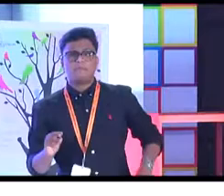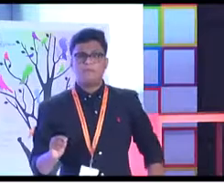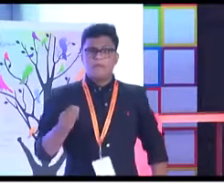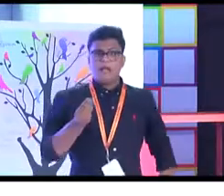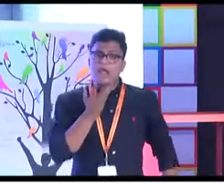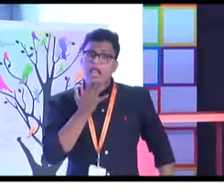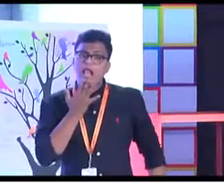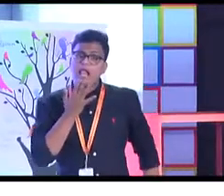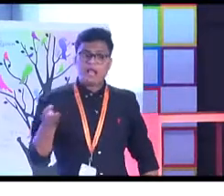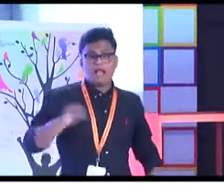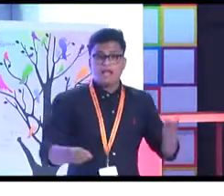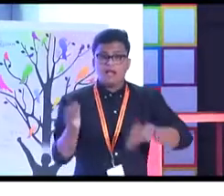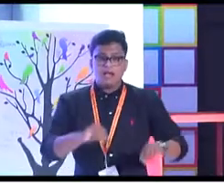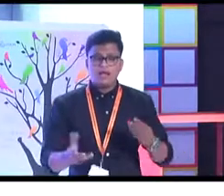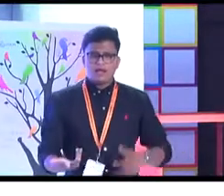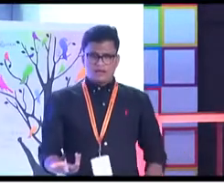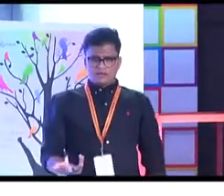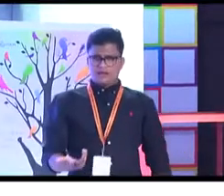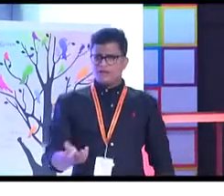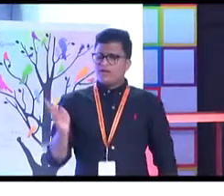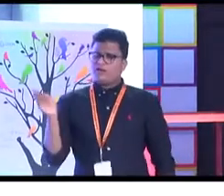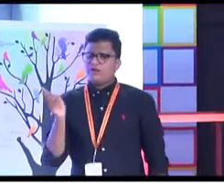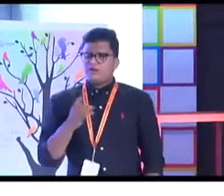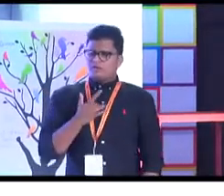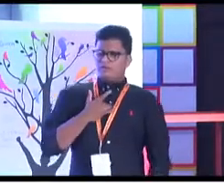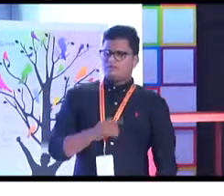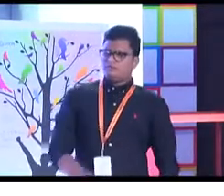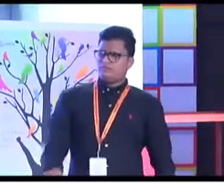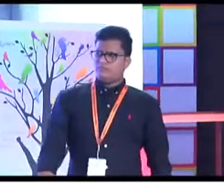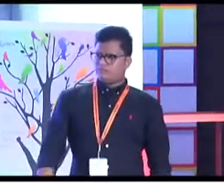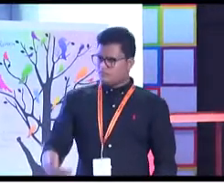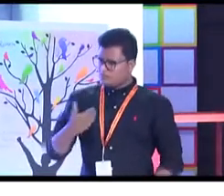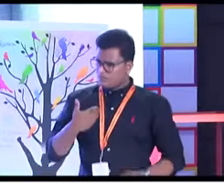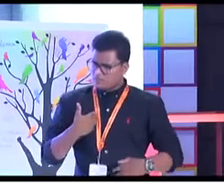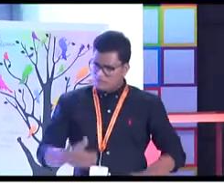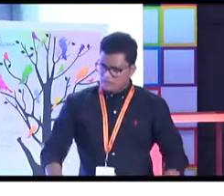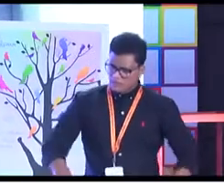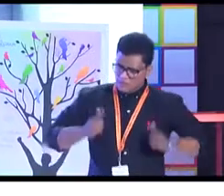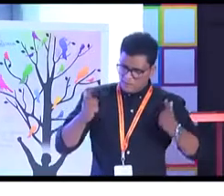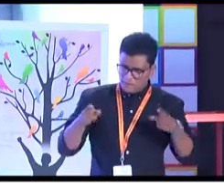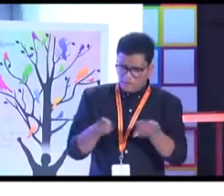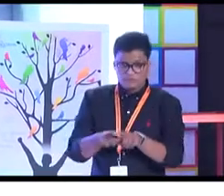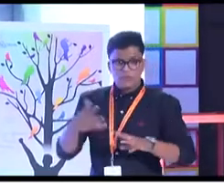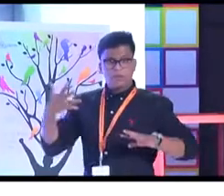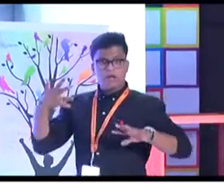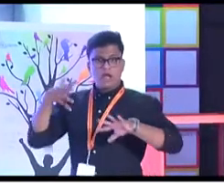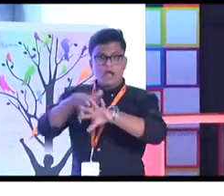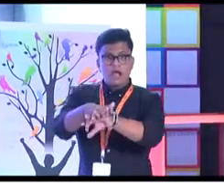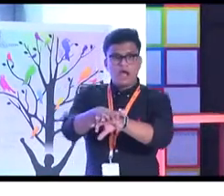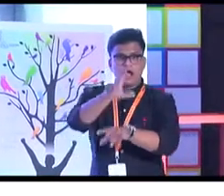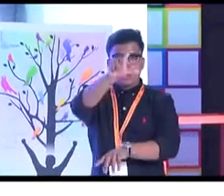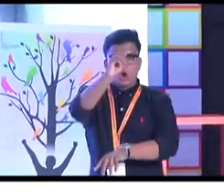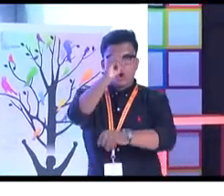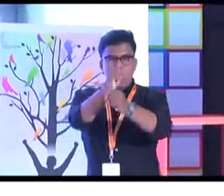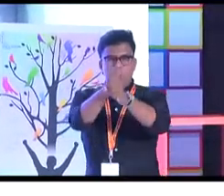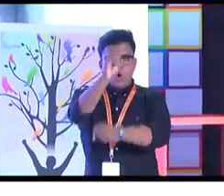colorful? I just like to tell that my life was just like the Inclusion Summit logo. It is a